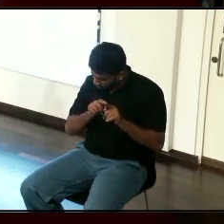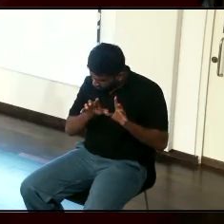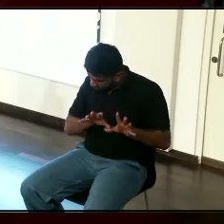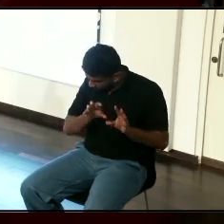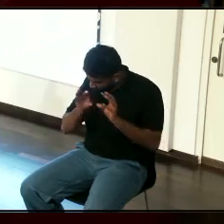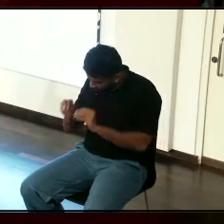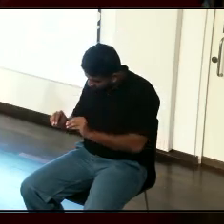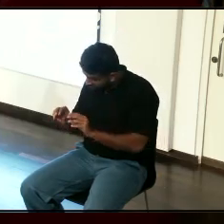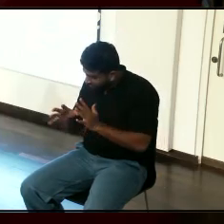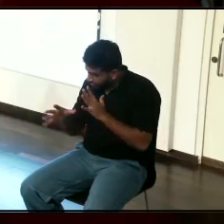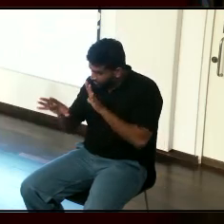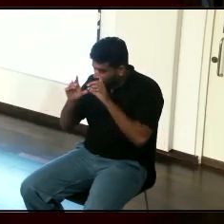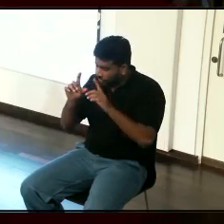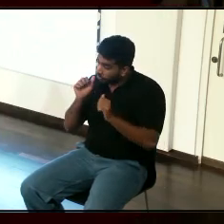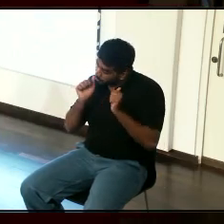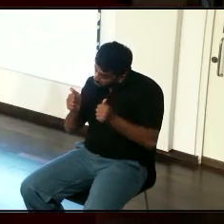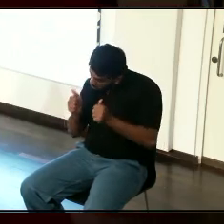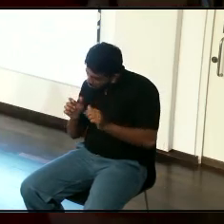just the happy memories?